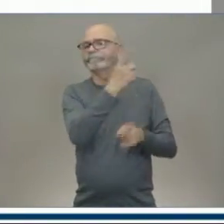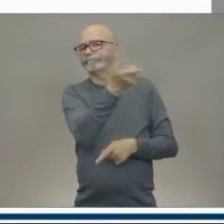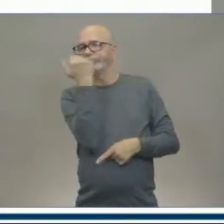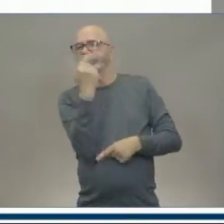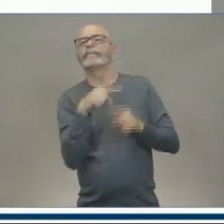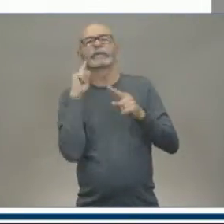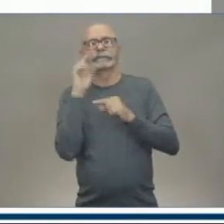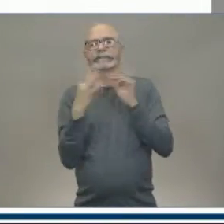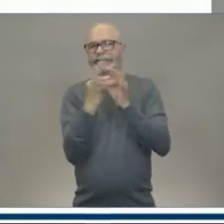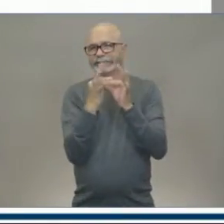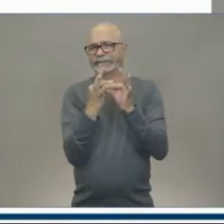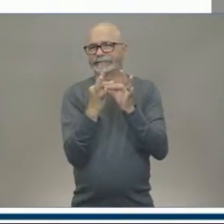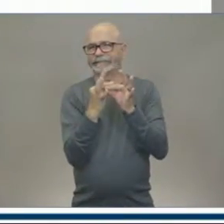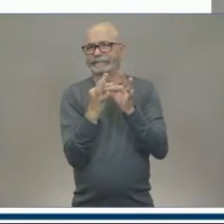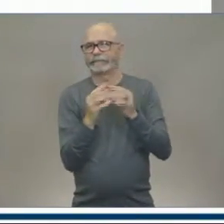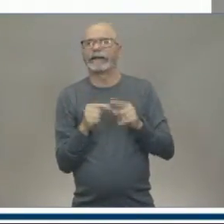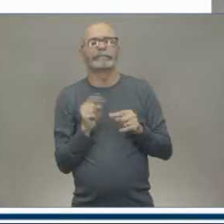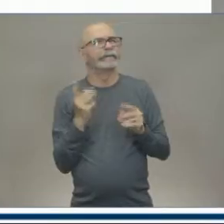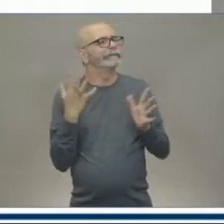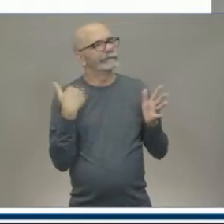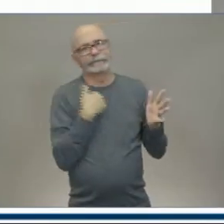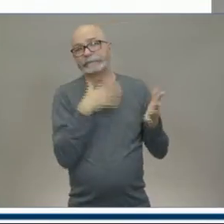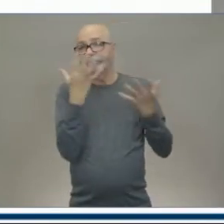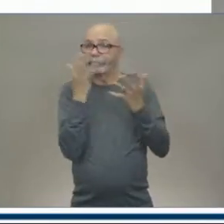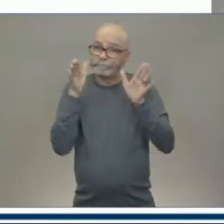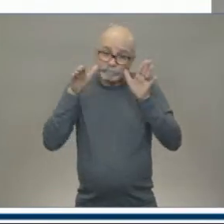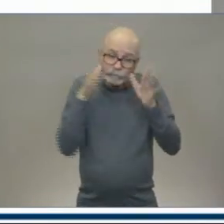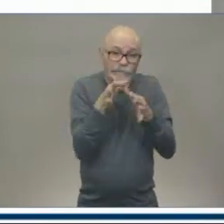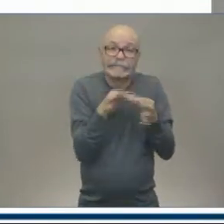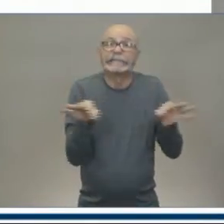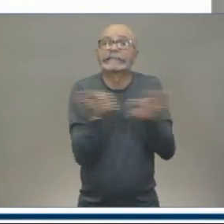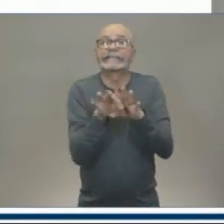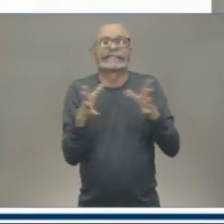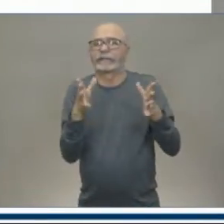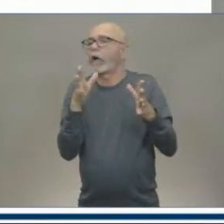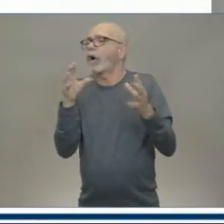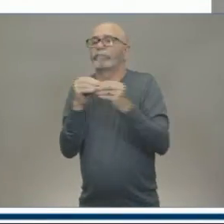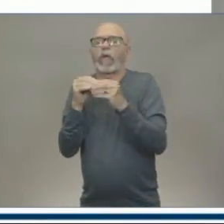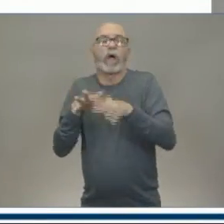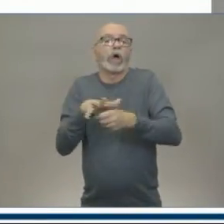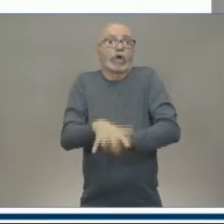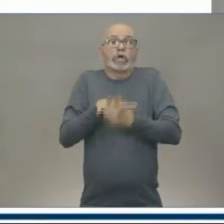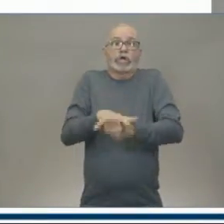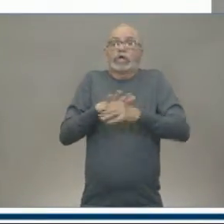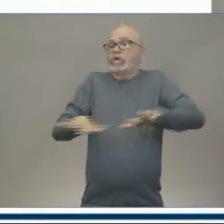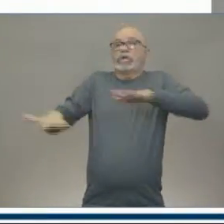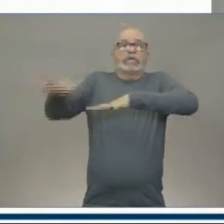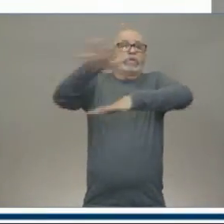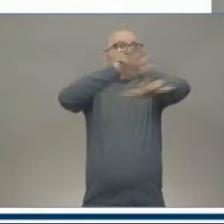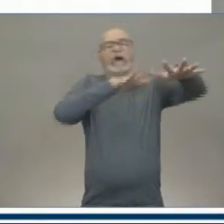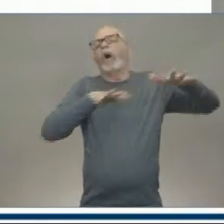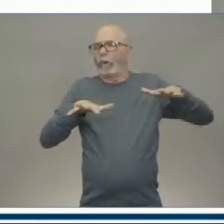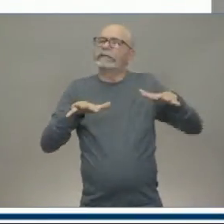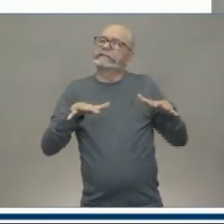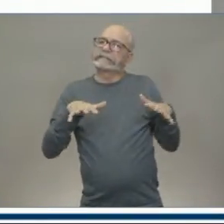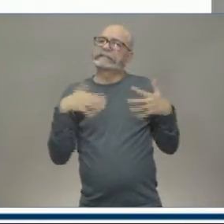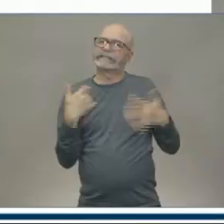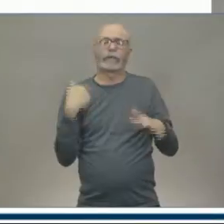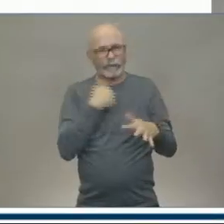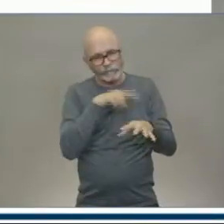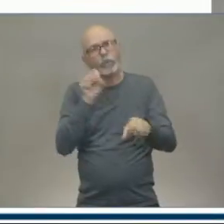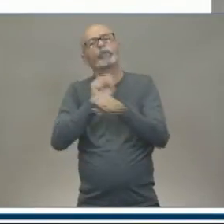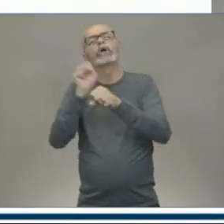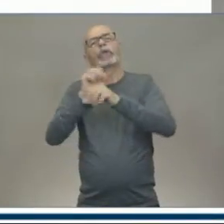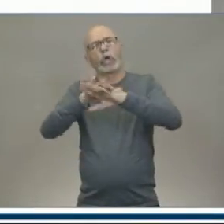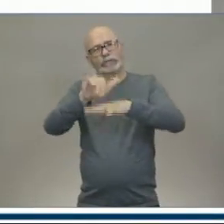that we have to keep capacity for, and we're working on those. But at the same time, we